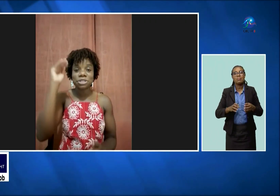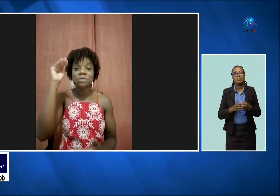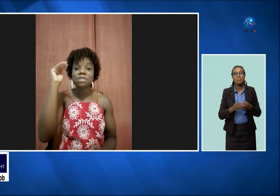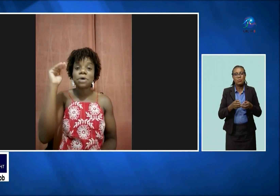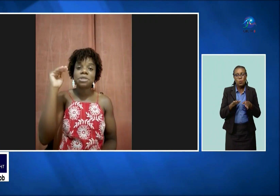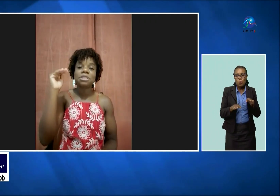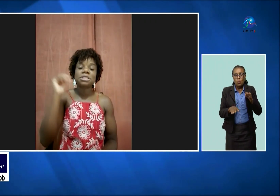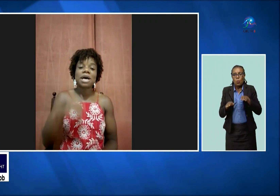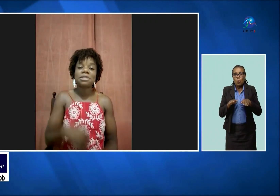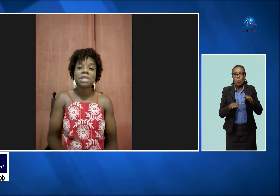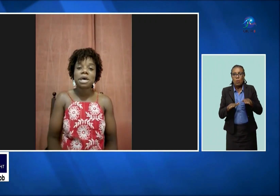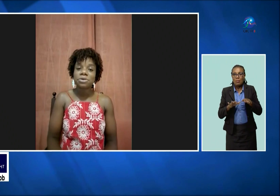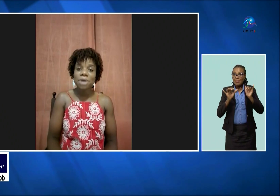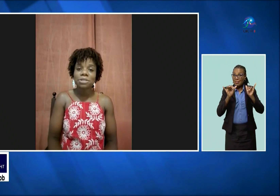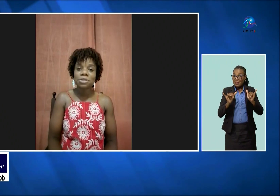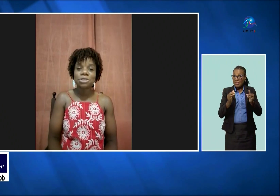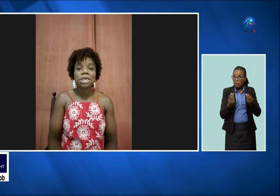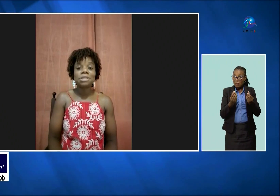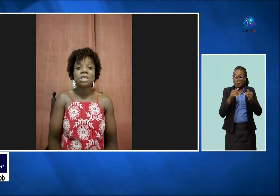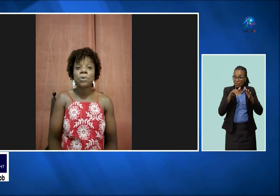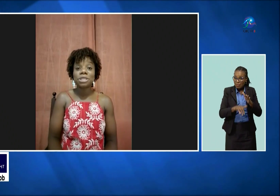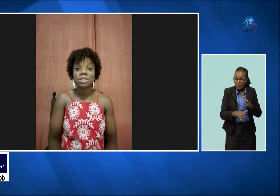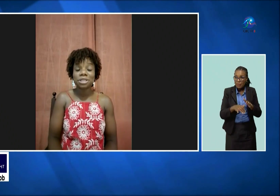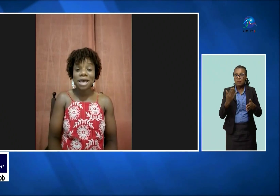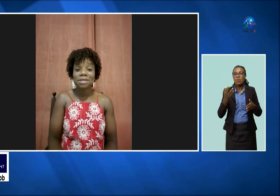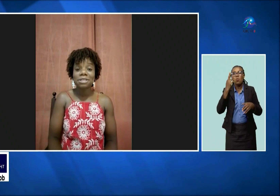now they're still down in the sand, the rats are digging